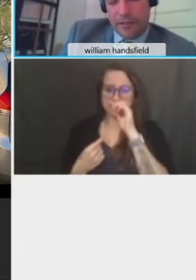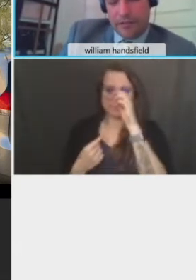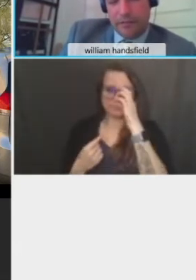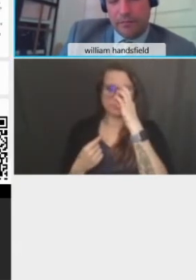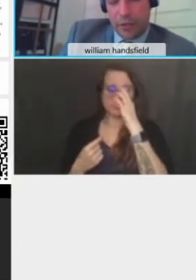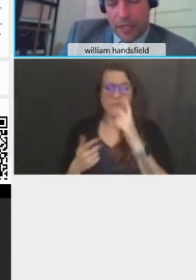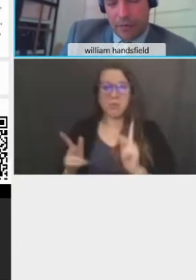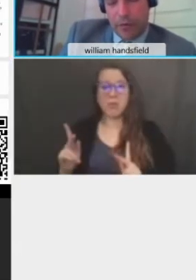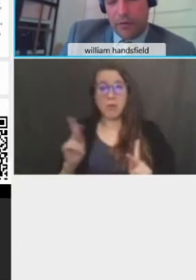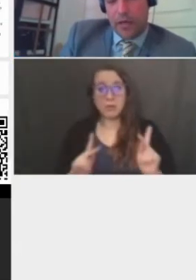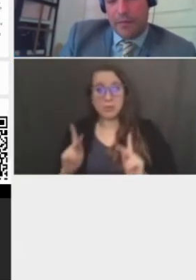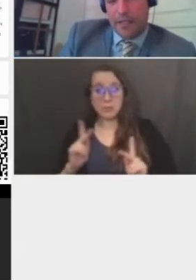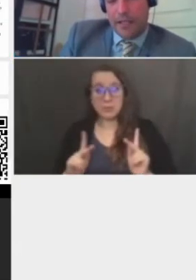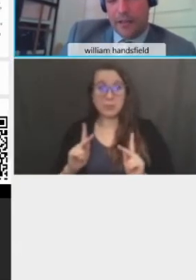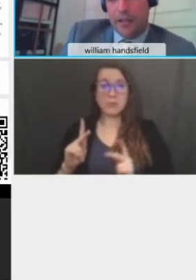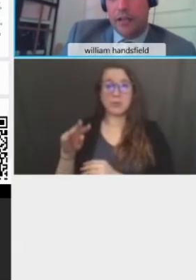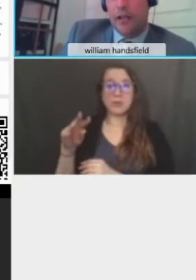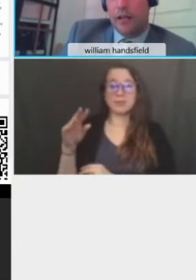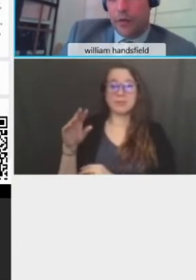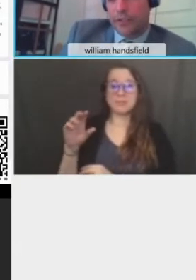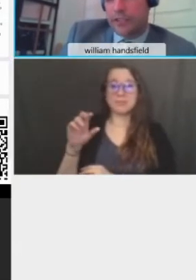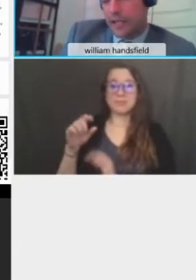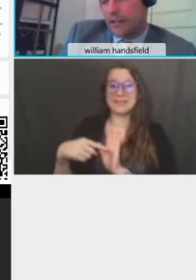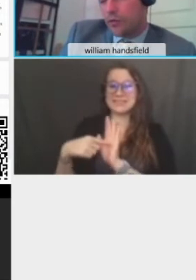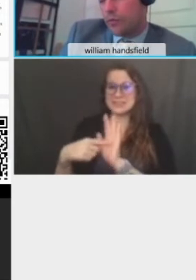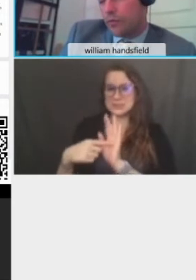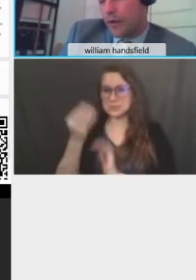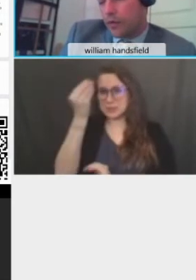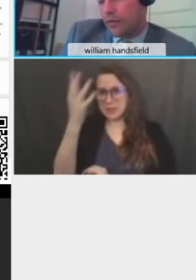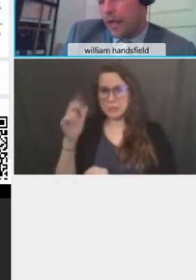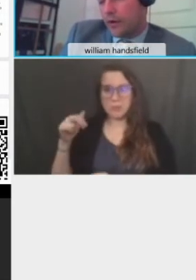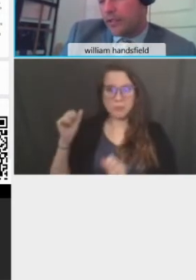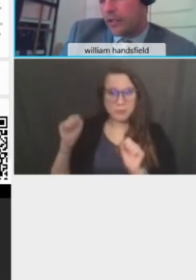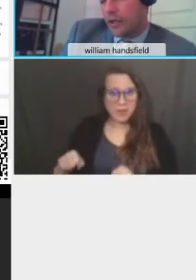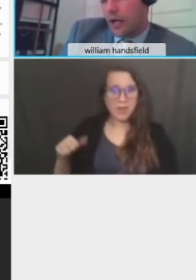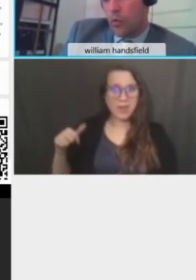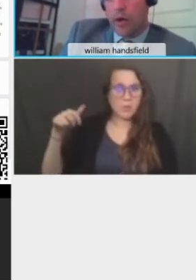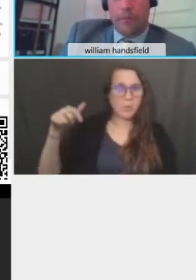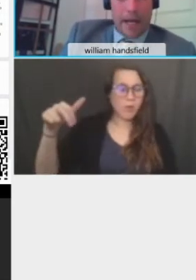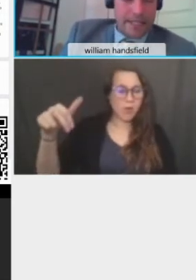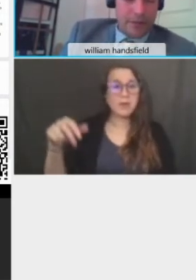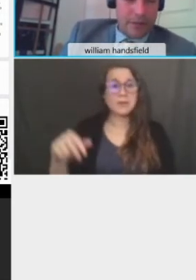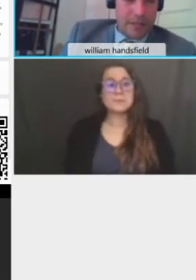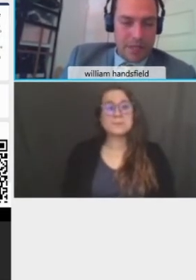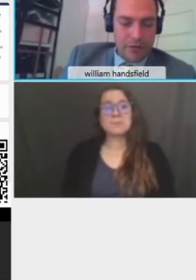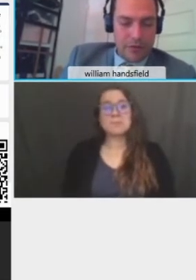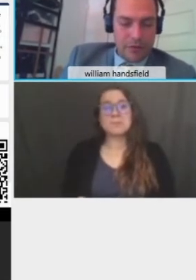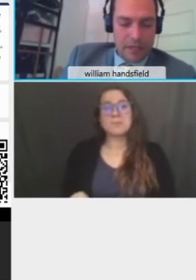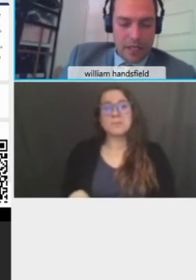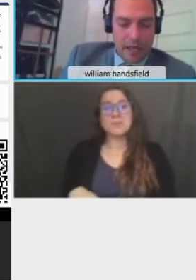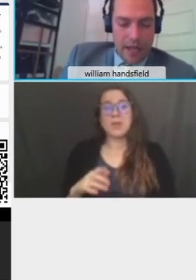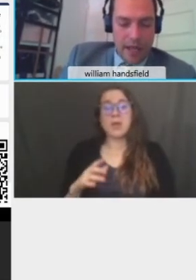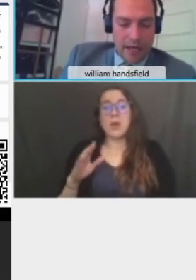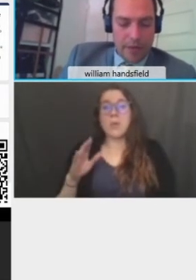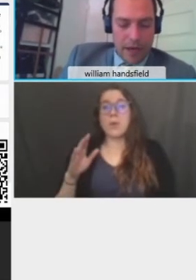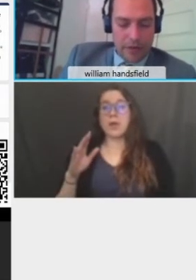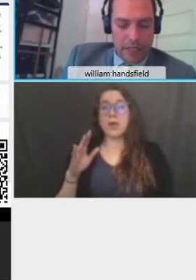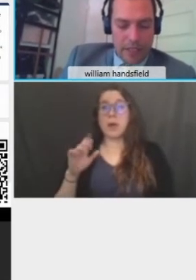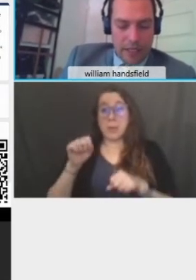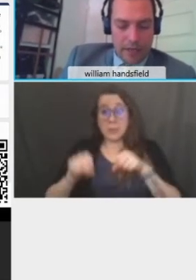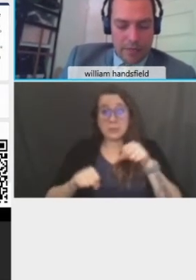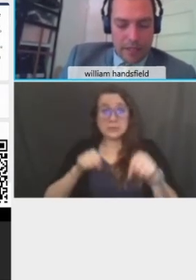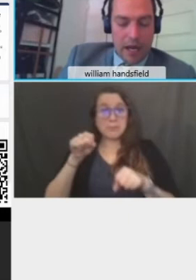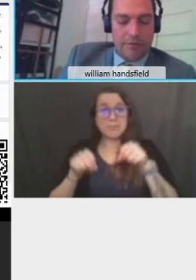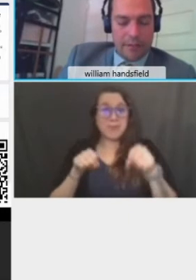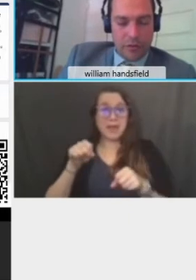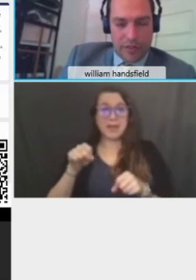going to sort of put a couple comments together or questions together. They were about where bike signals can be used and about